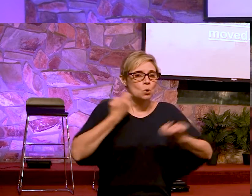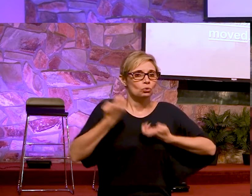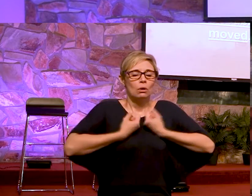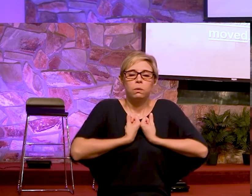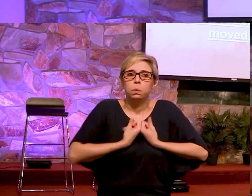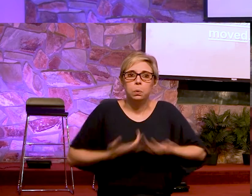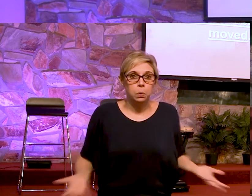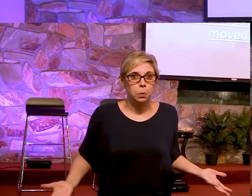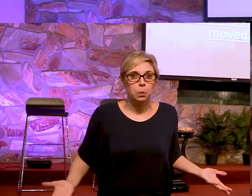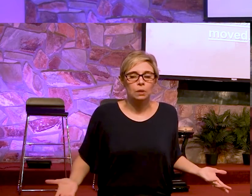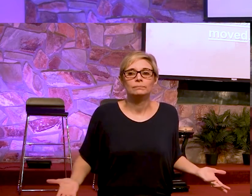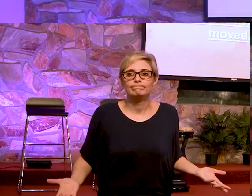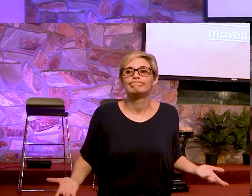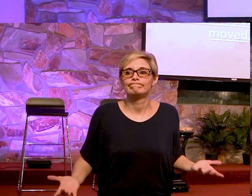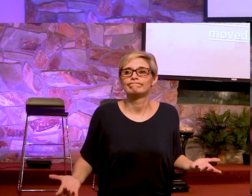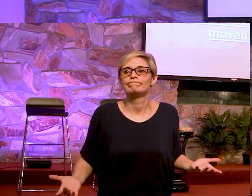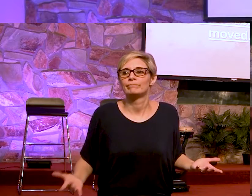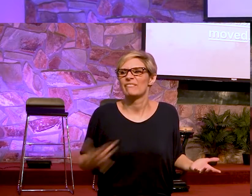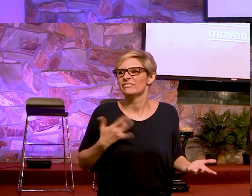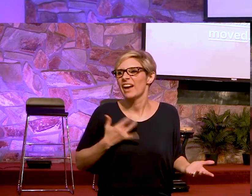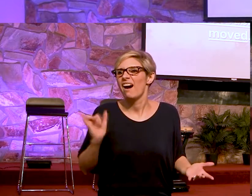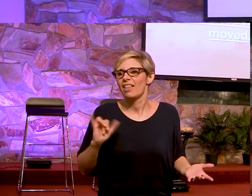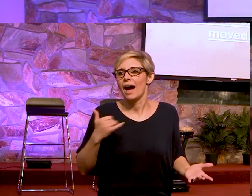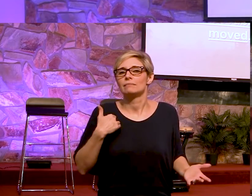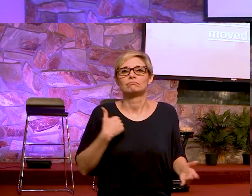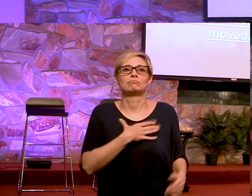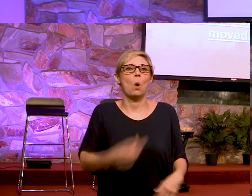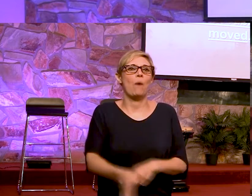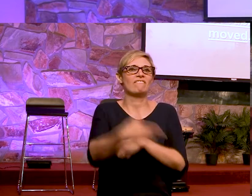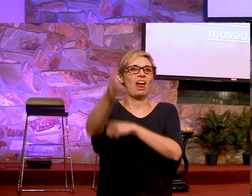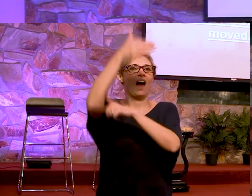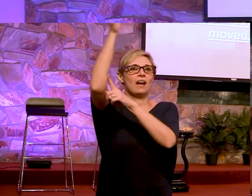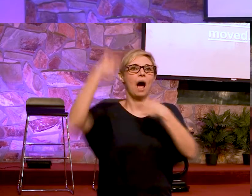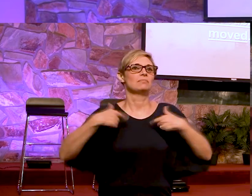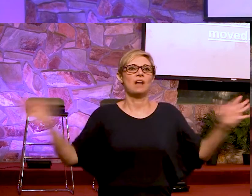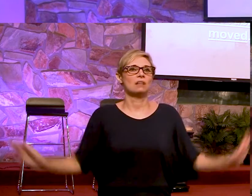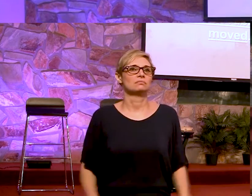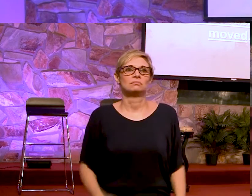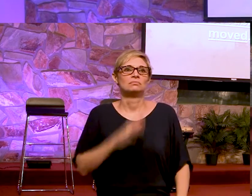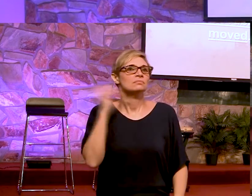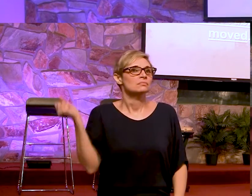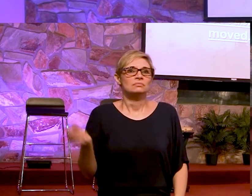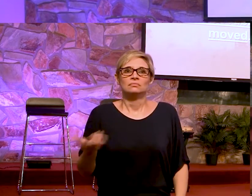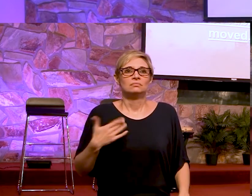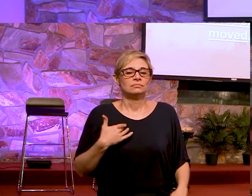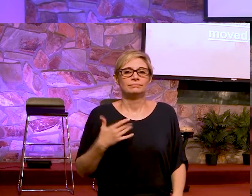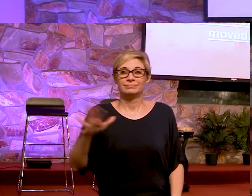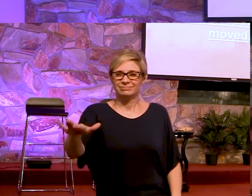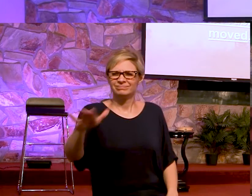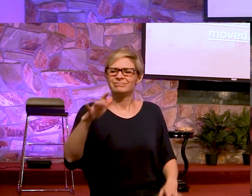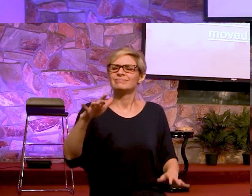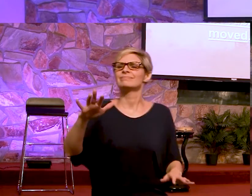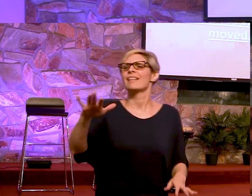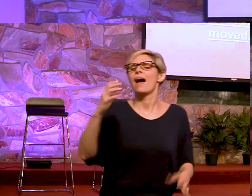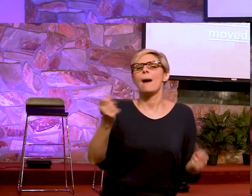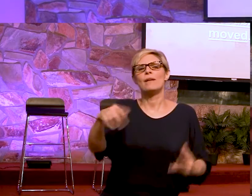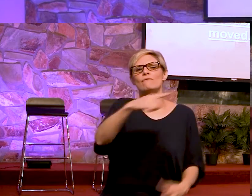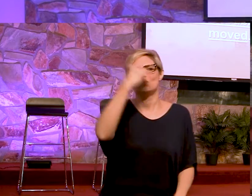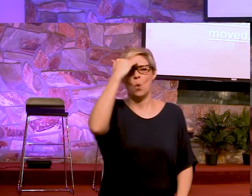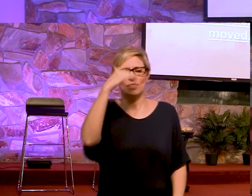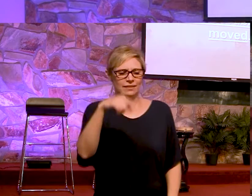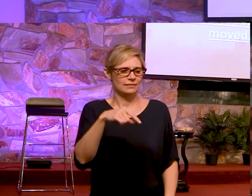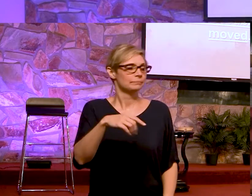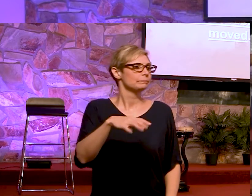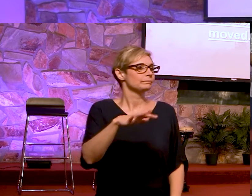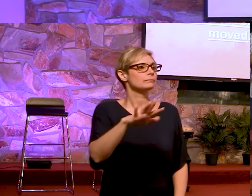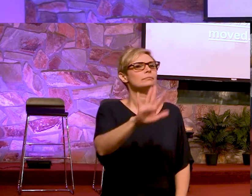we're going to want to throw in the towel. Mentally, we're tired. How many of you know this? There's